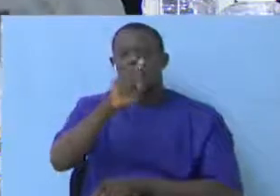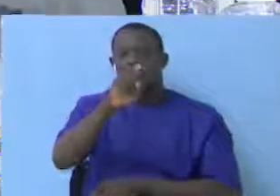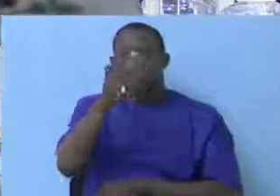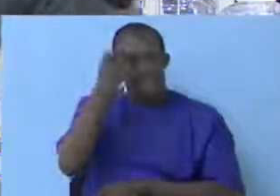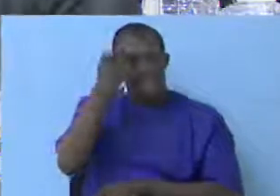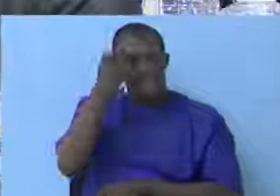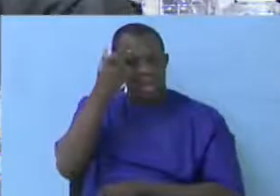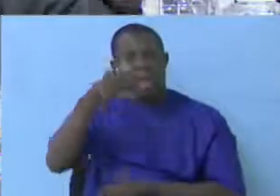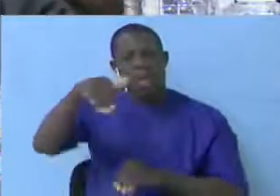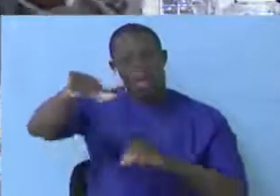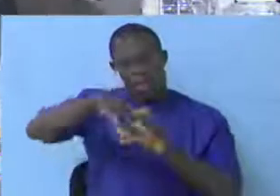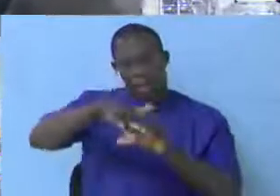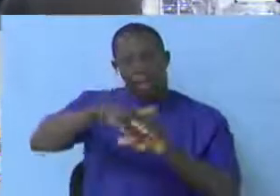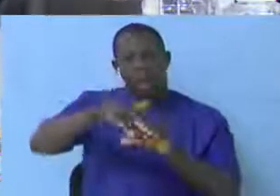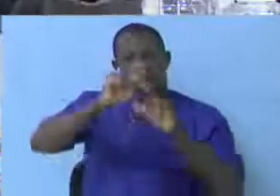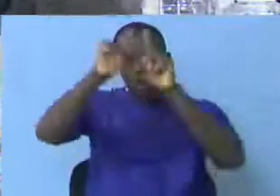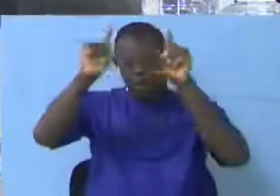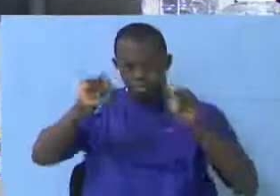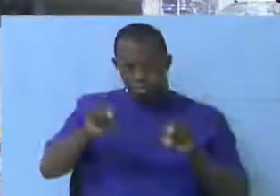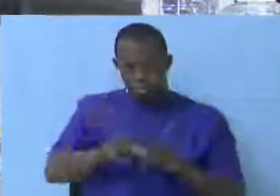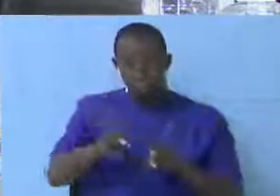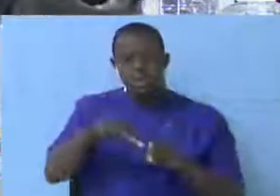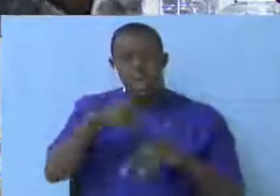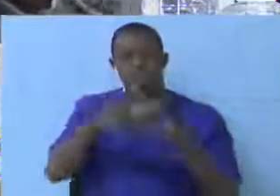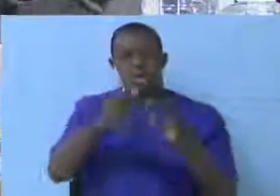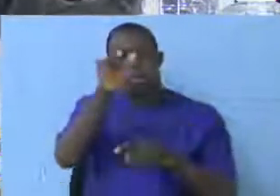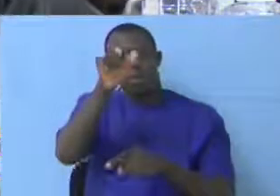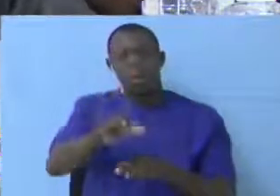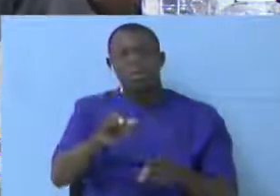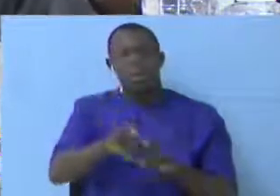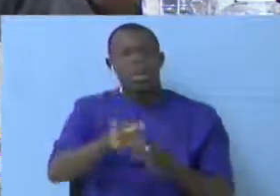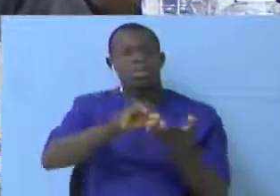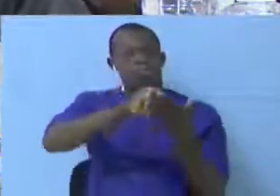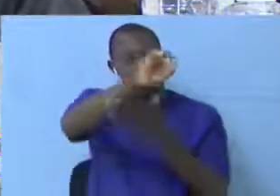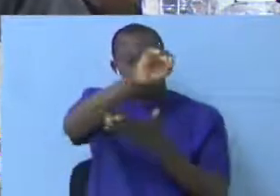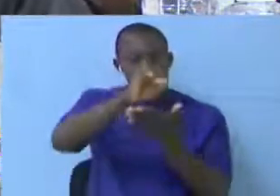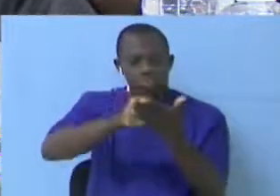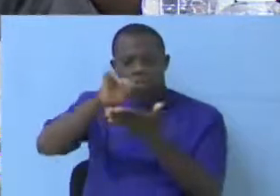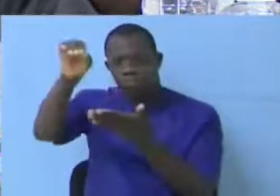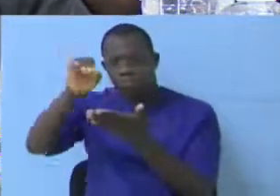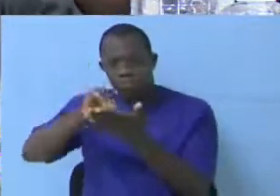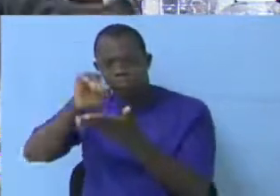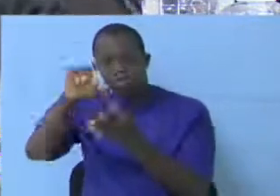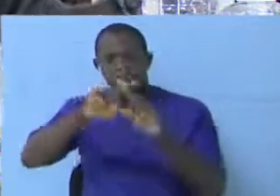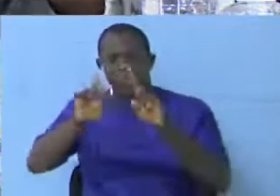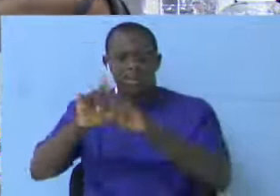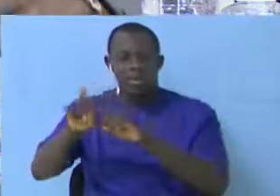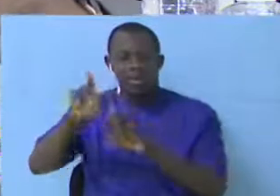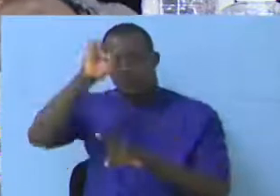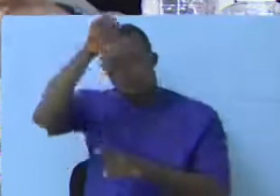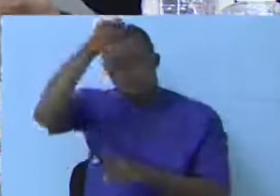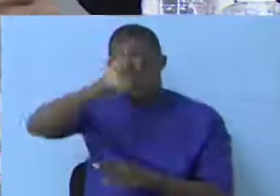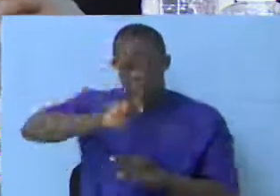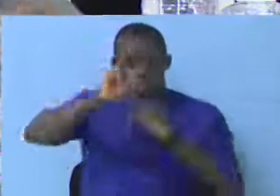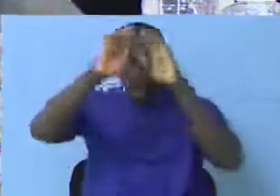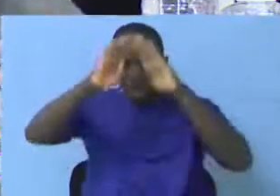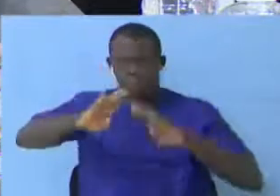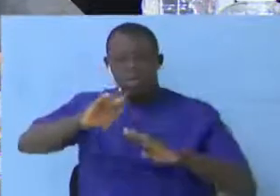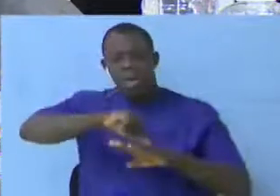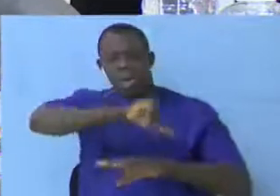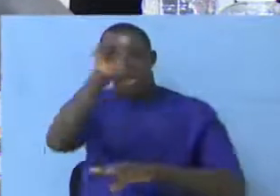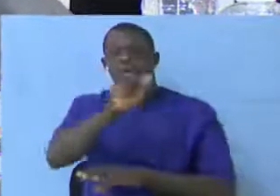the dispersal, where they were dispersed to various police stations, and also their